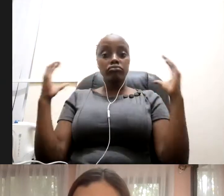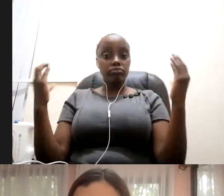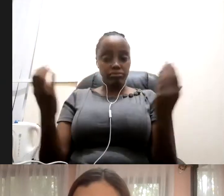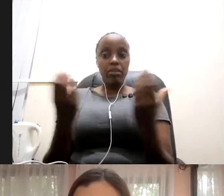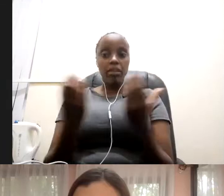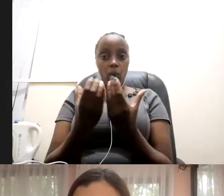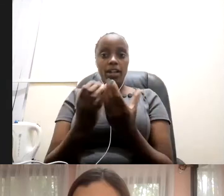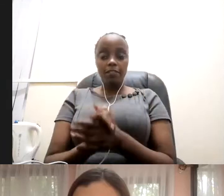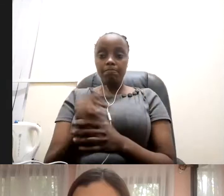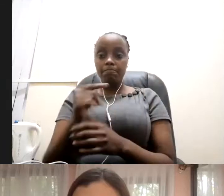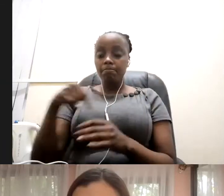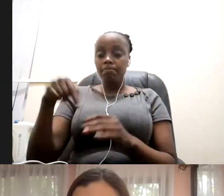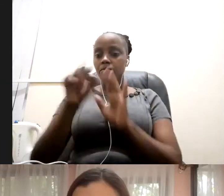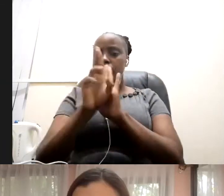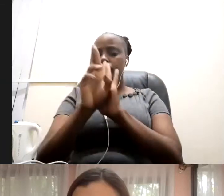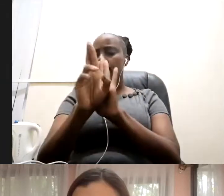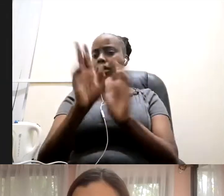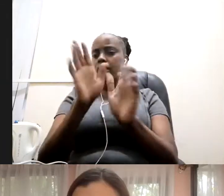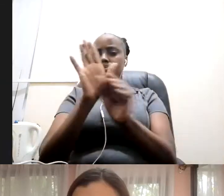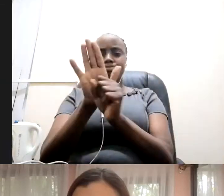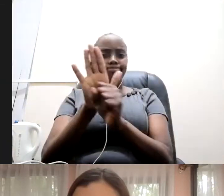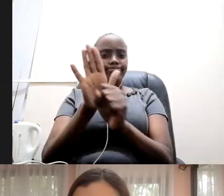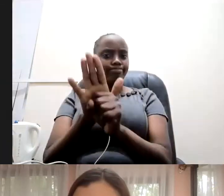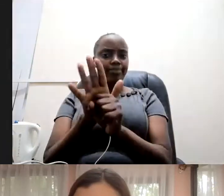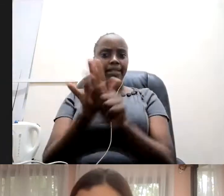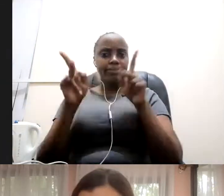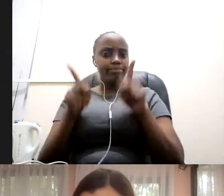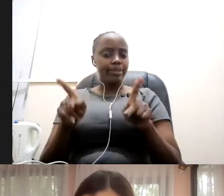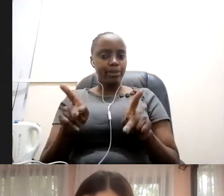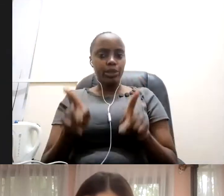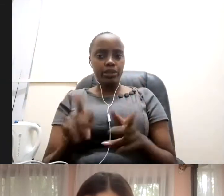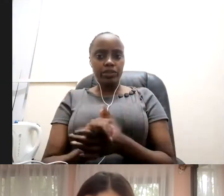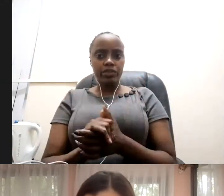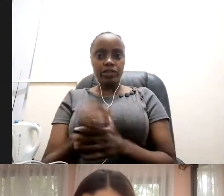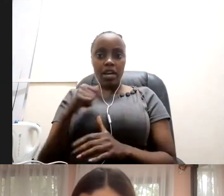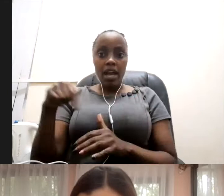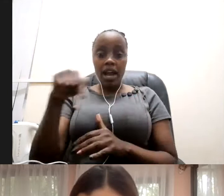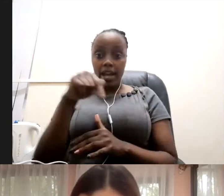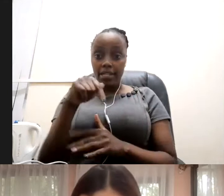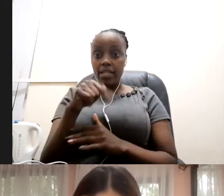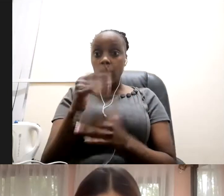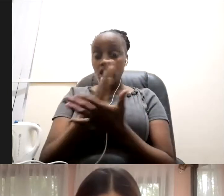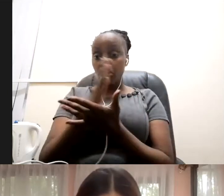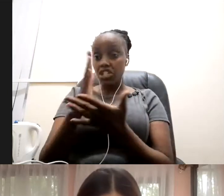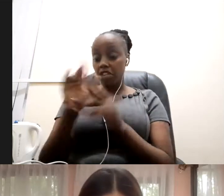We represent a lot of people, and we are people who share certain